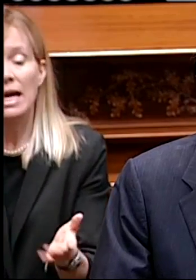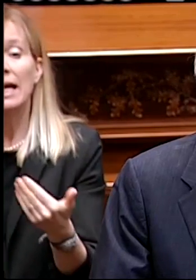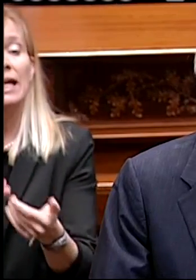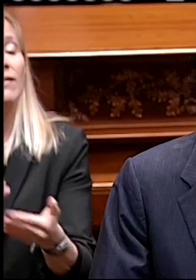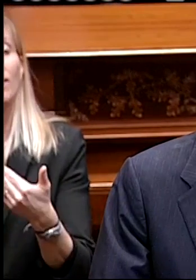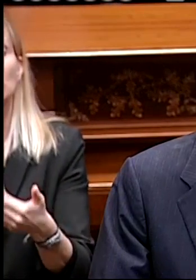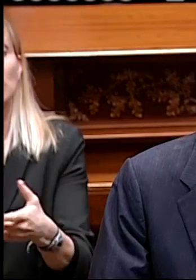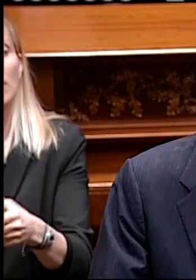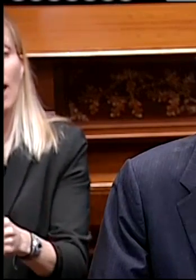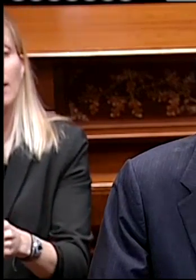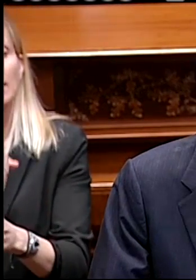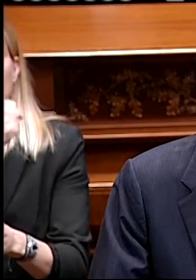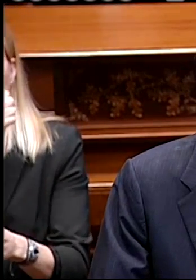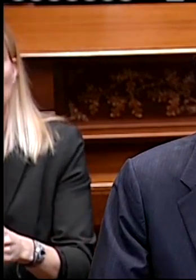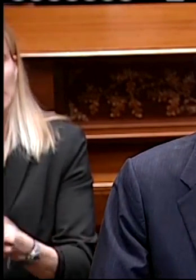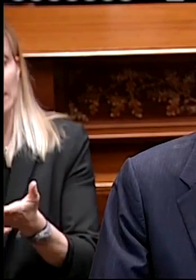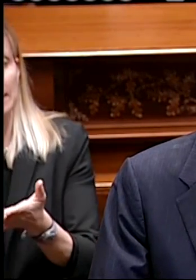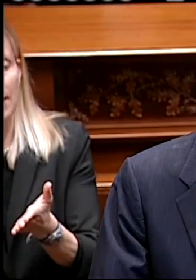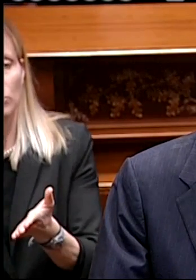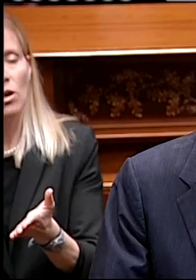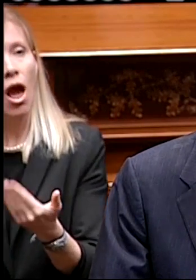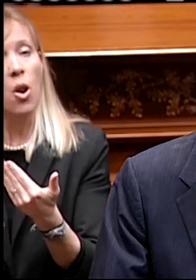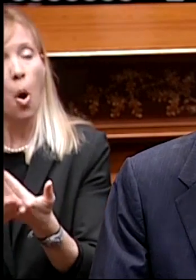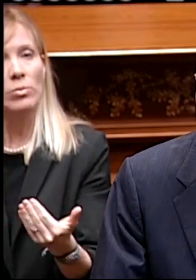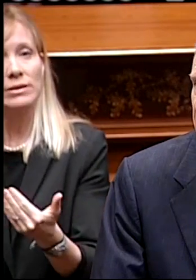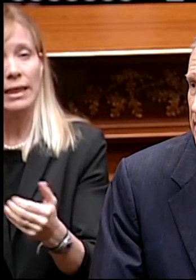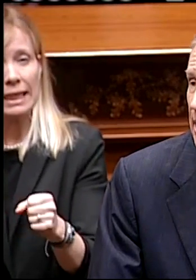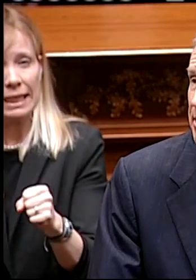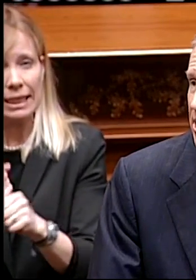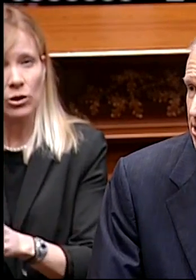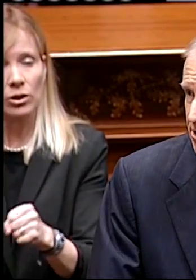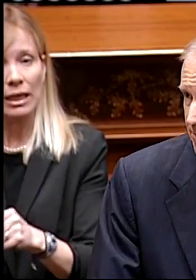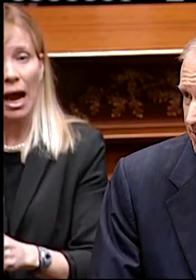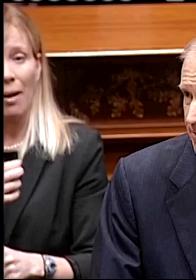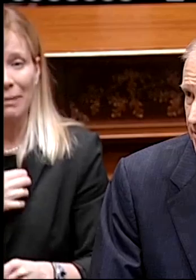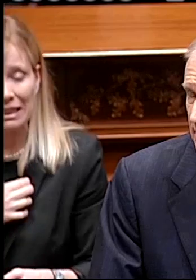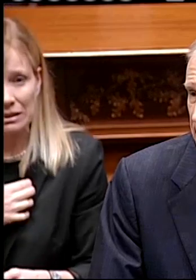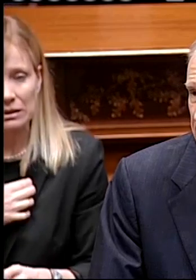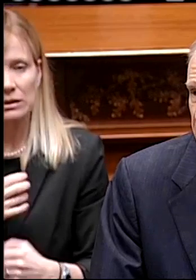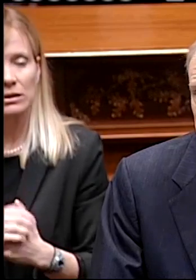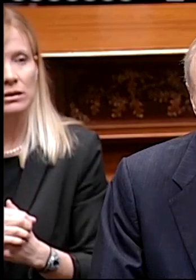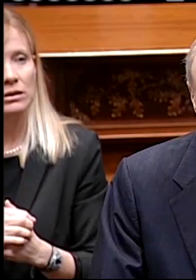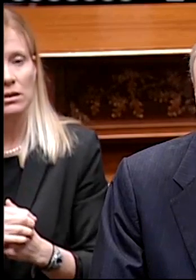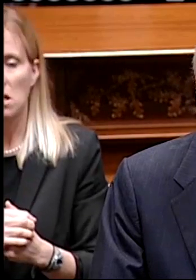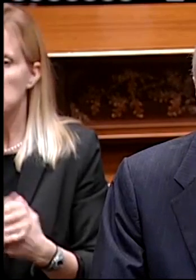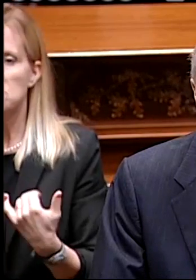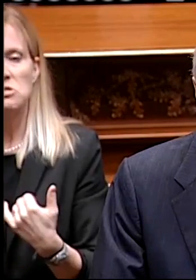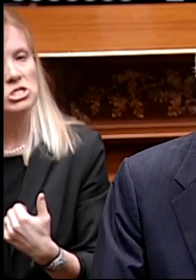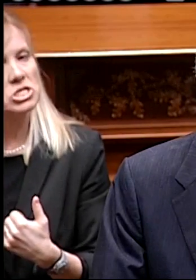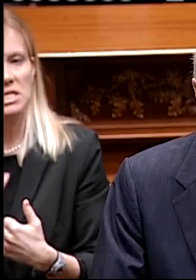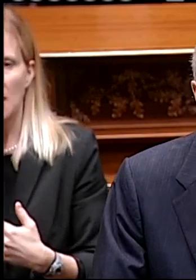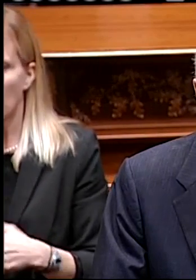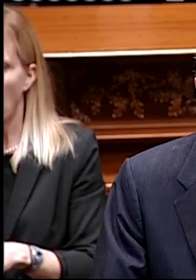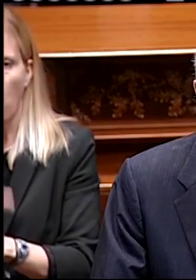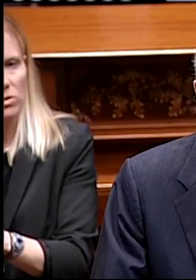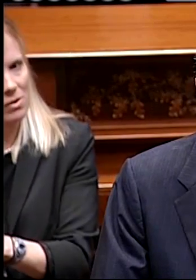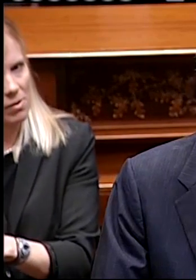after getting a senior exemption and almost yearly appeals. And she's not